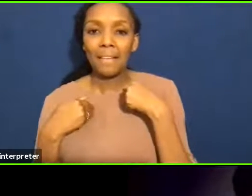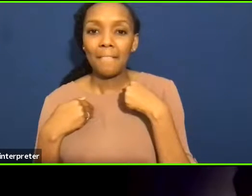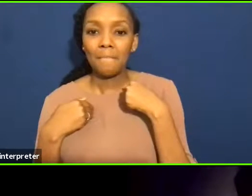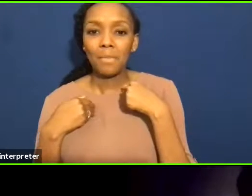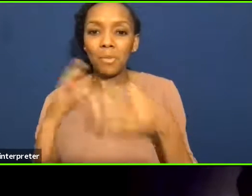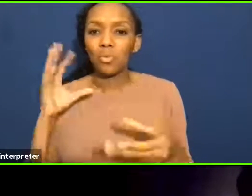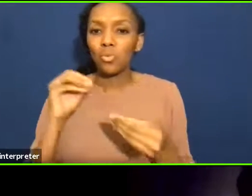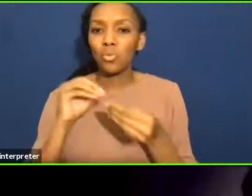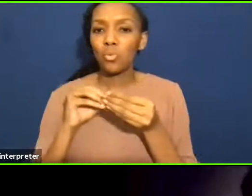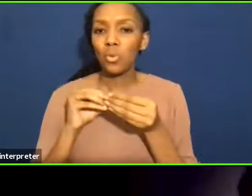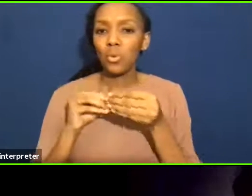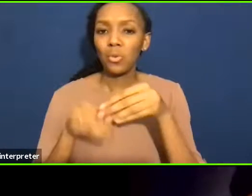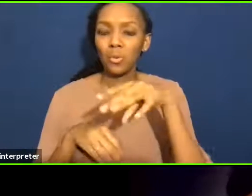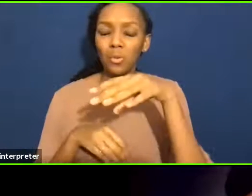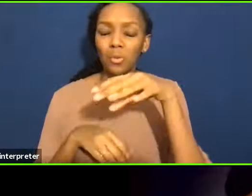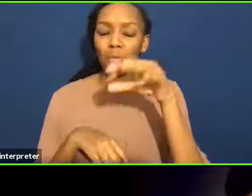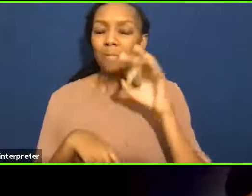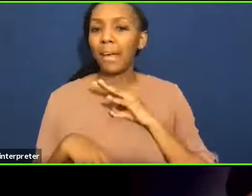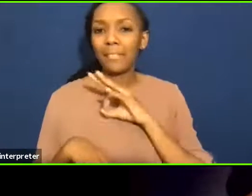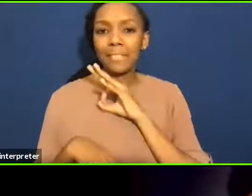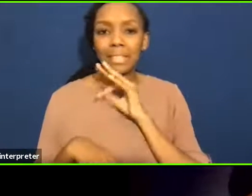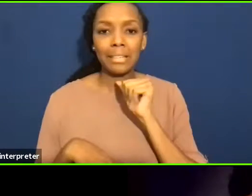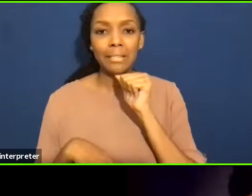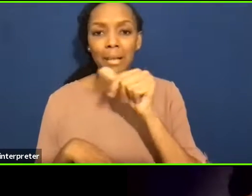faculty there are in these